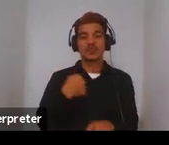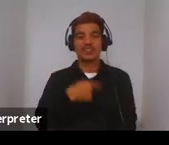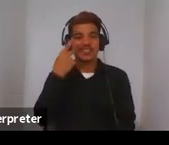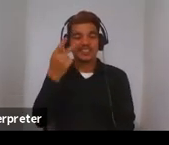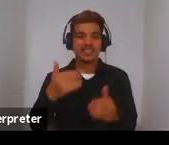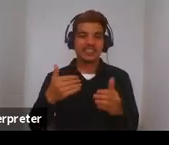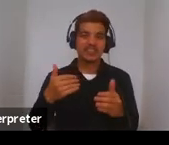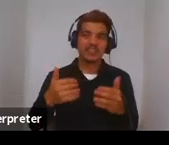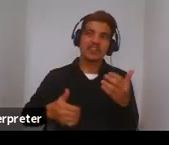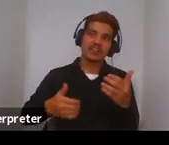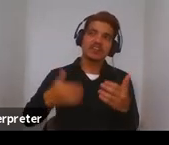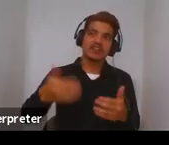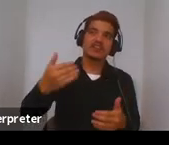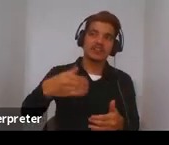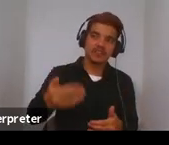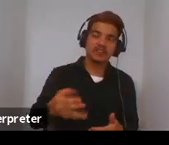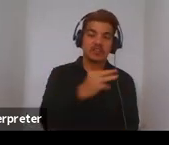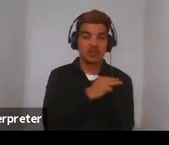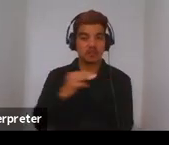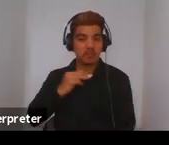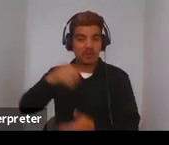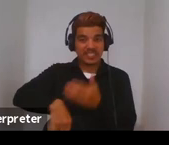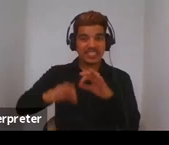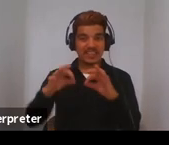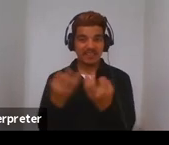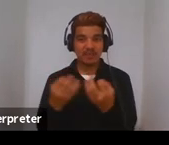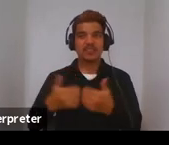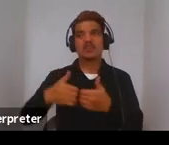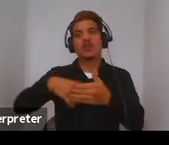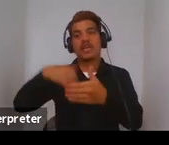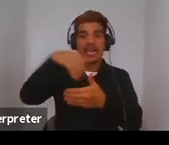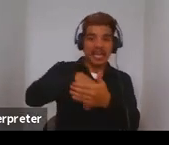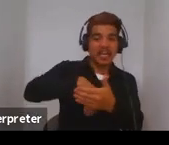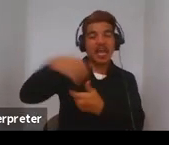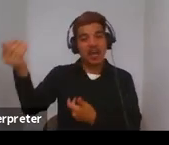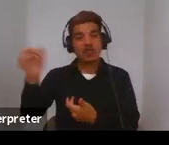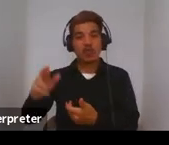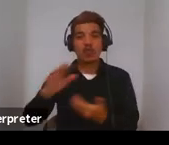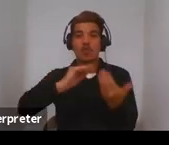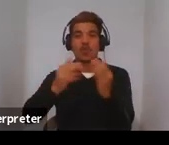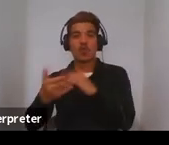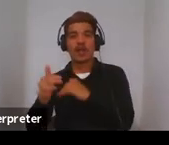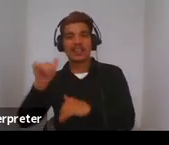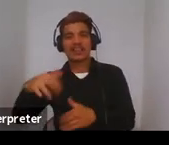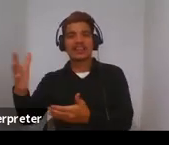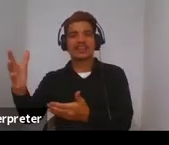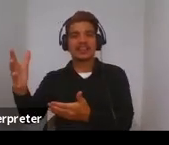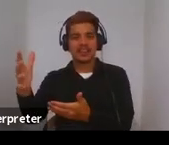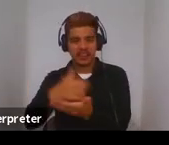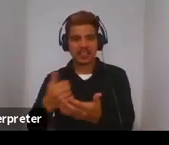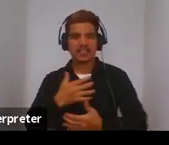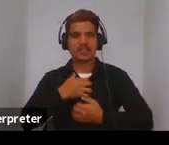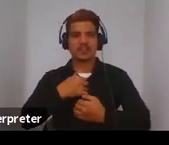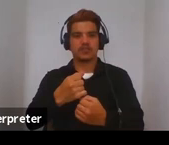trusted members, either within the immediate family, extended family, or community, that gain the children's trust